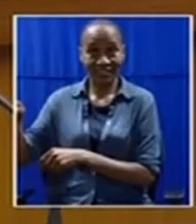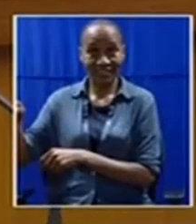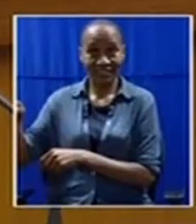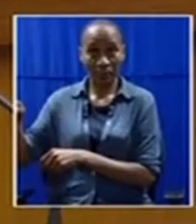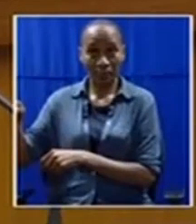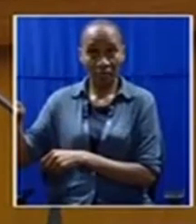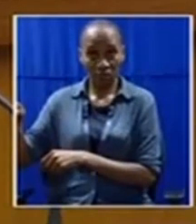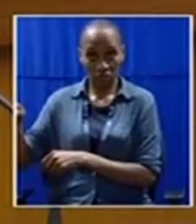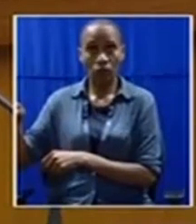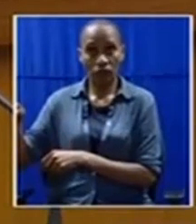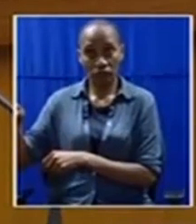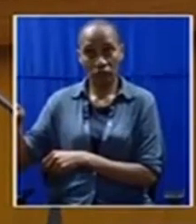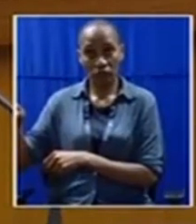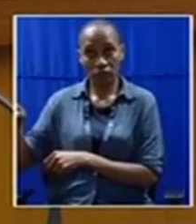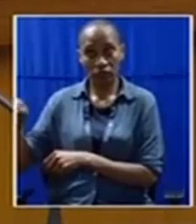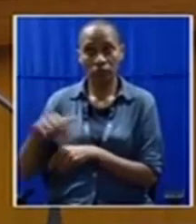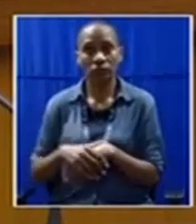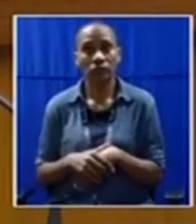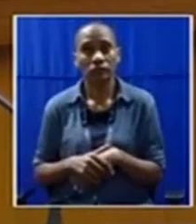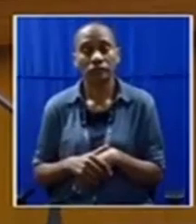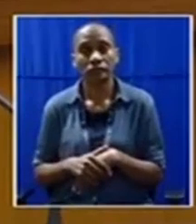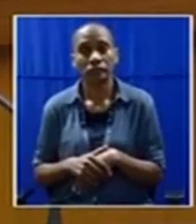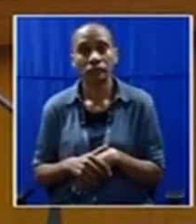Parliamentary Budget Office.